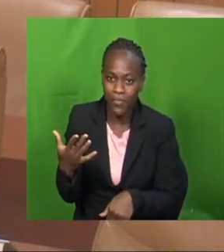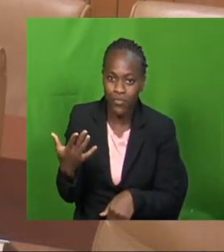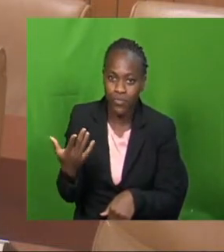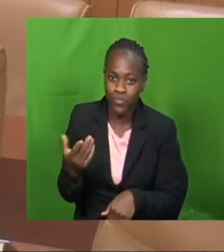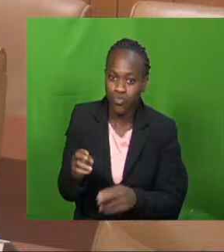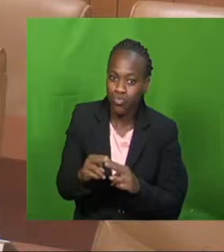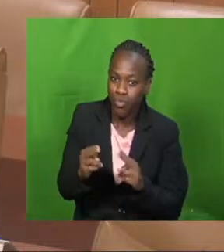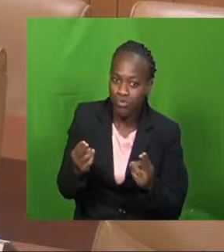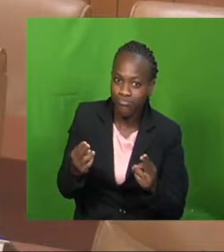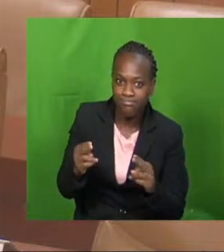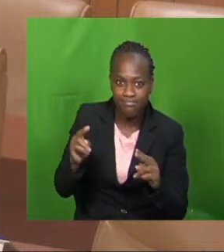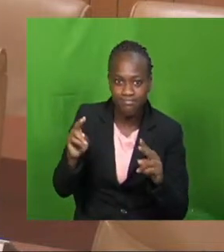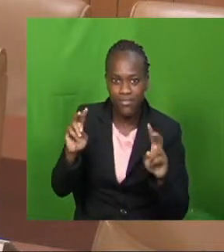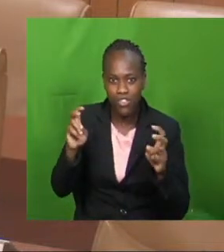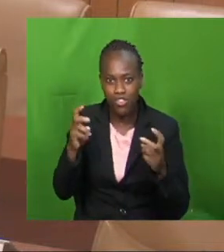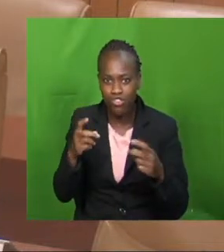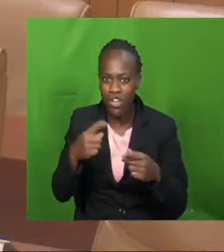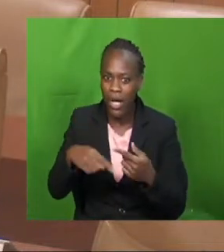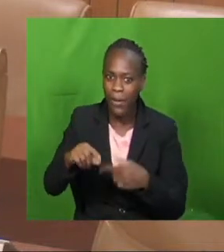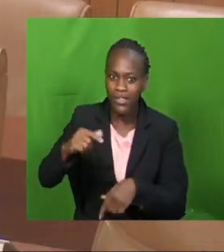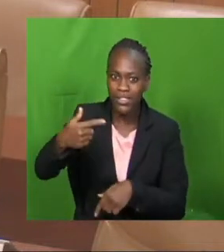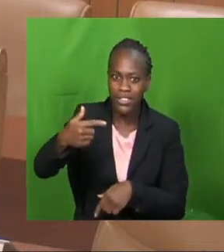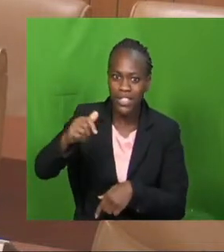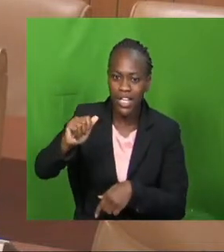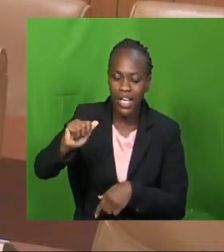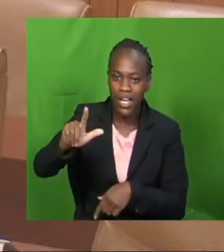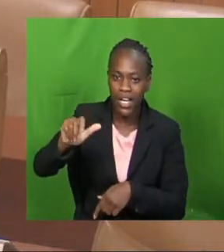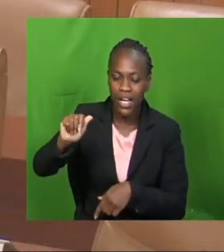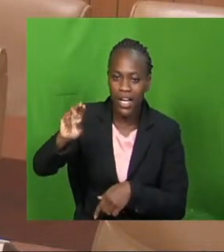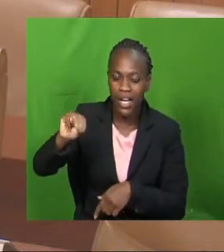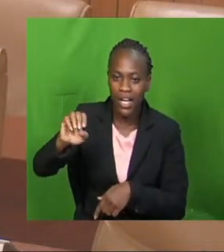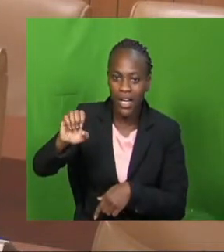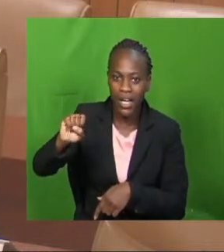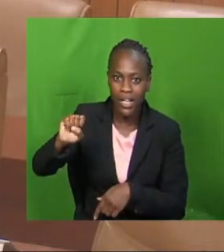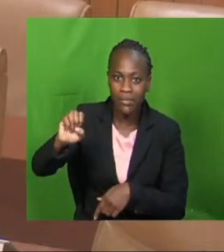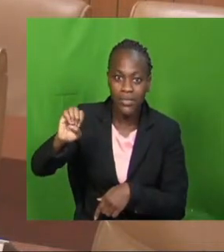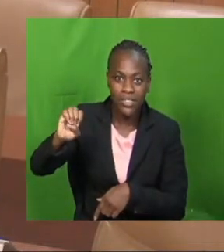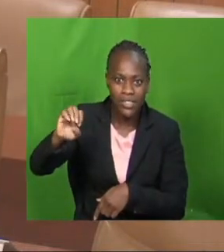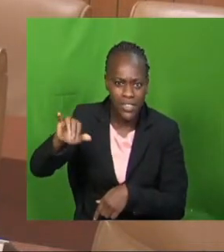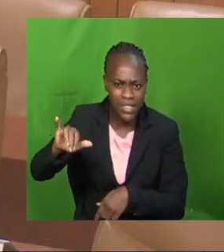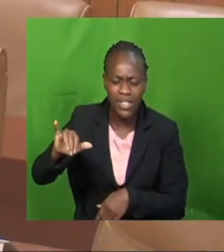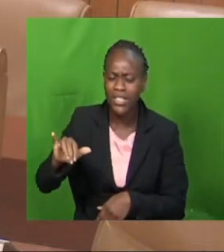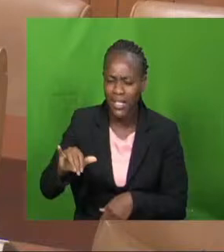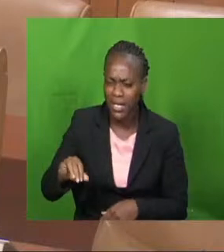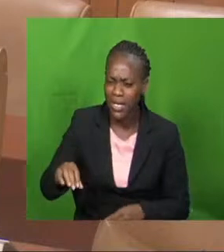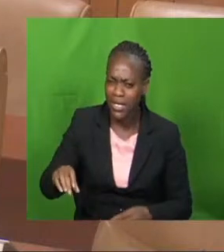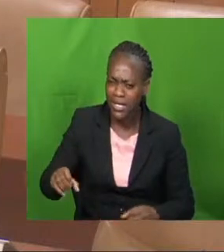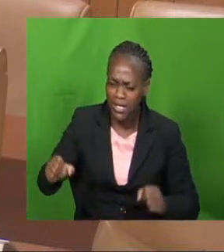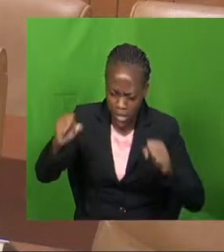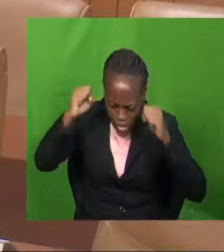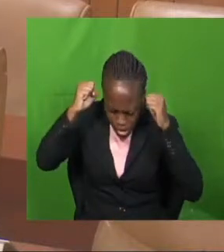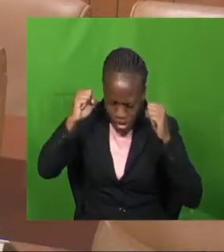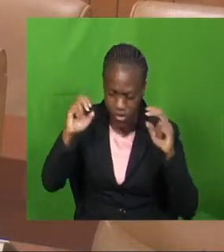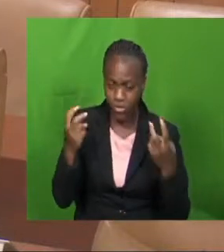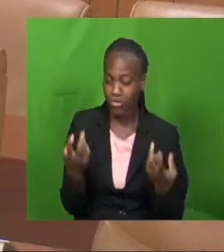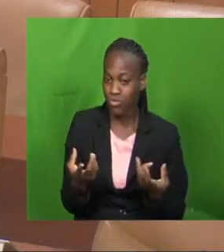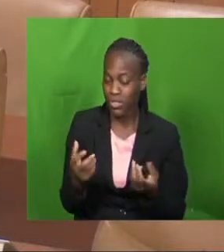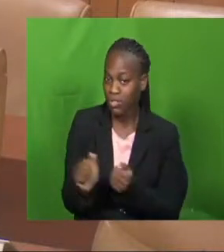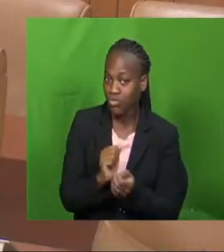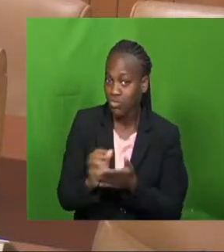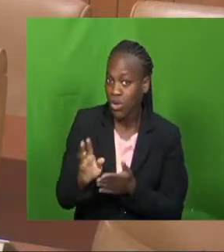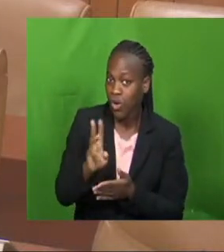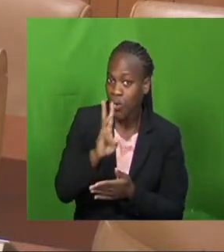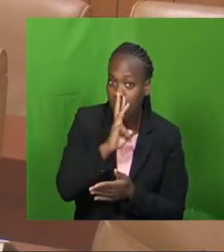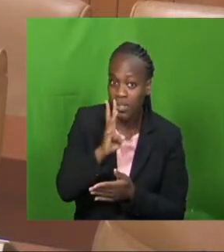of Galamsey is also another very serious matter that is destroying the water bodies and so forth and so on. And so